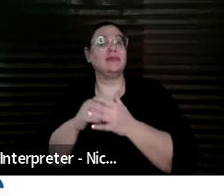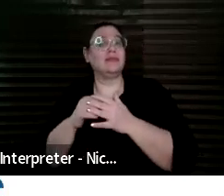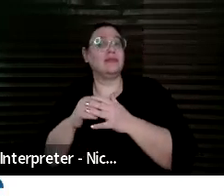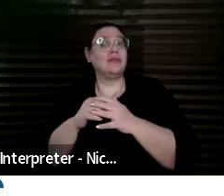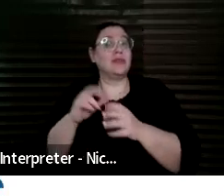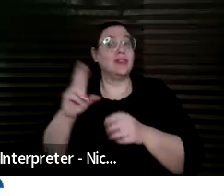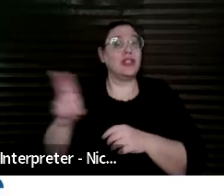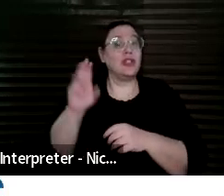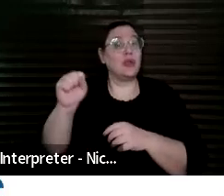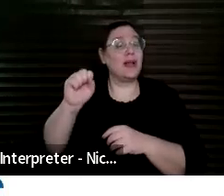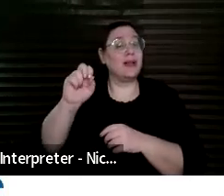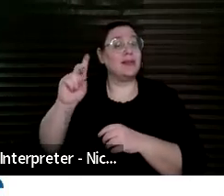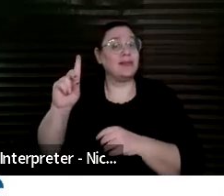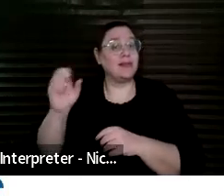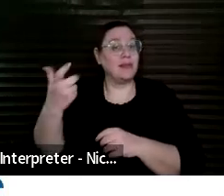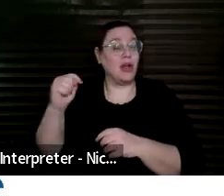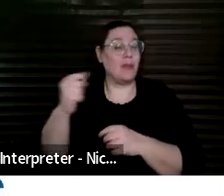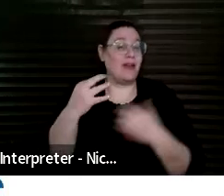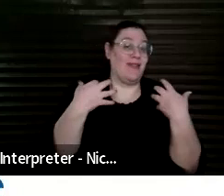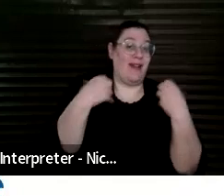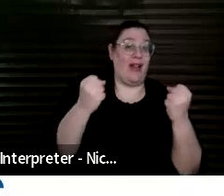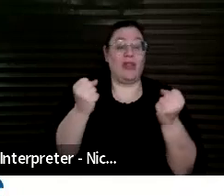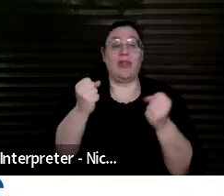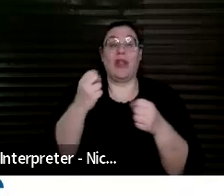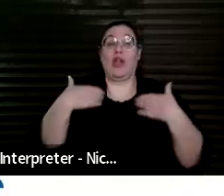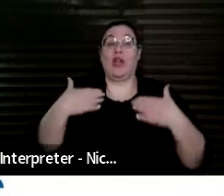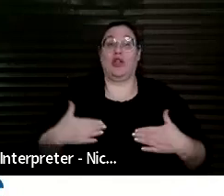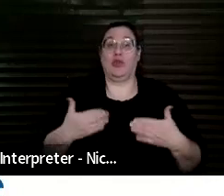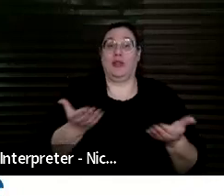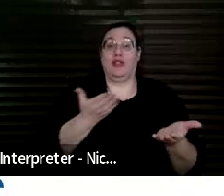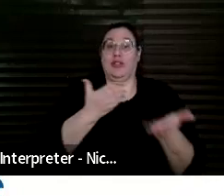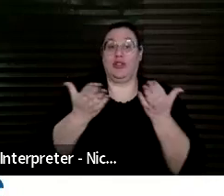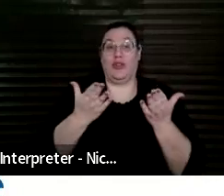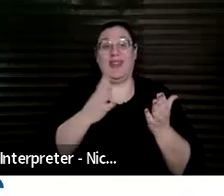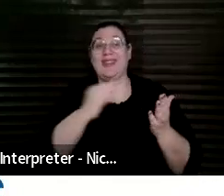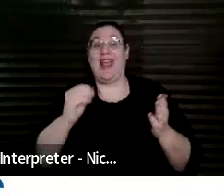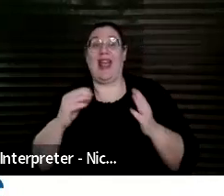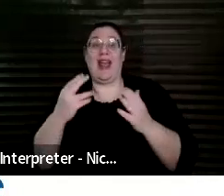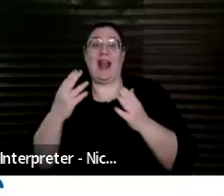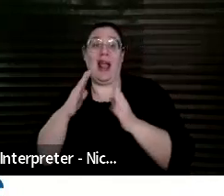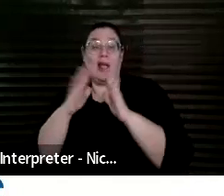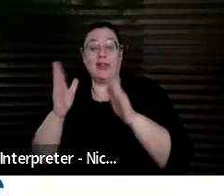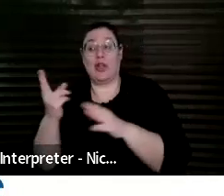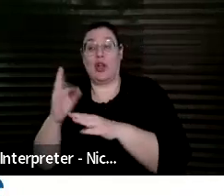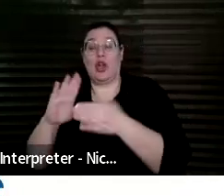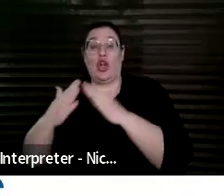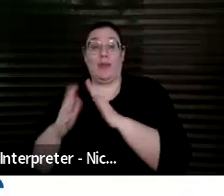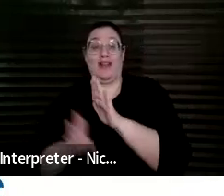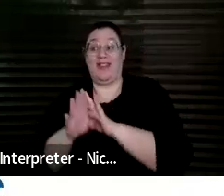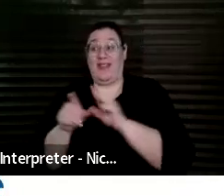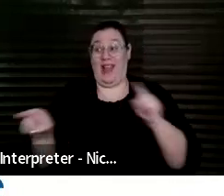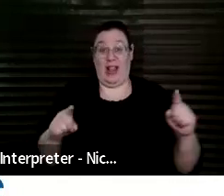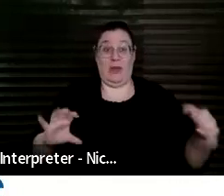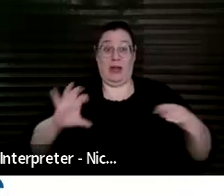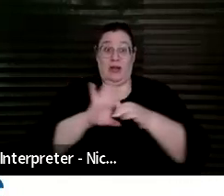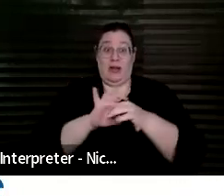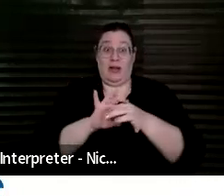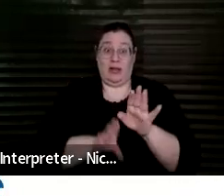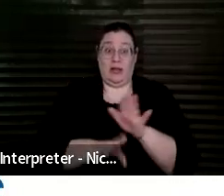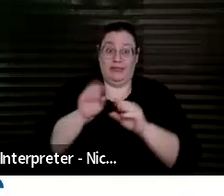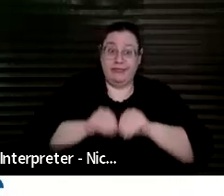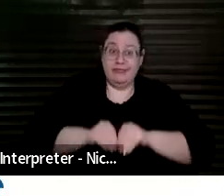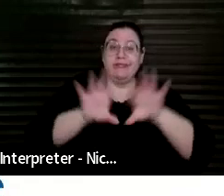Services and Housing and Urban Development in 2021 to expand access to affordable,